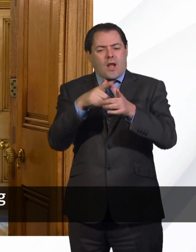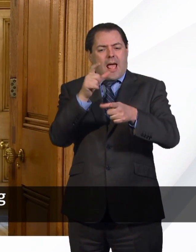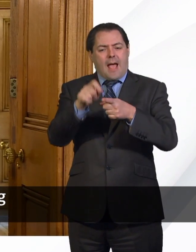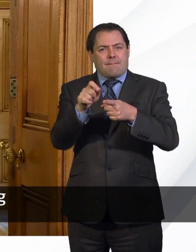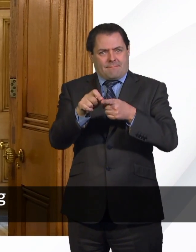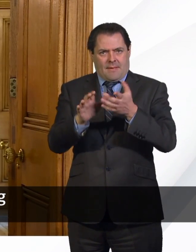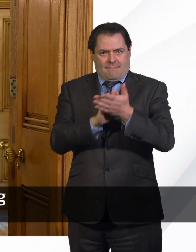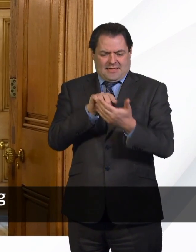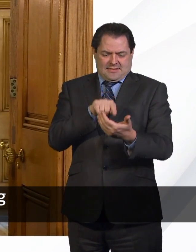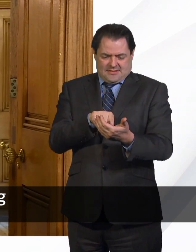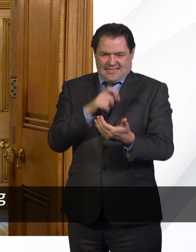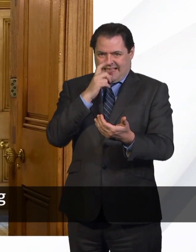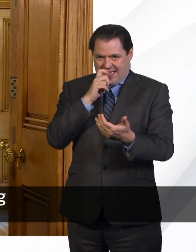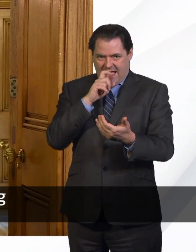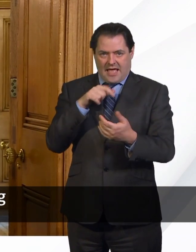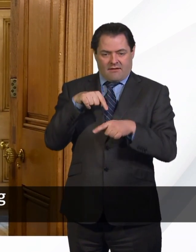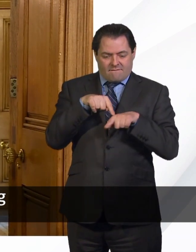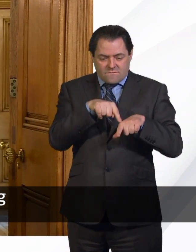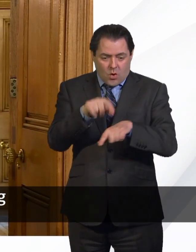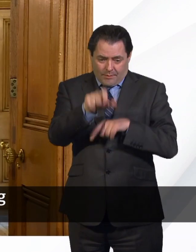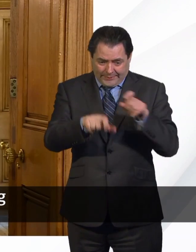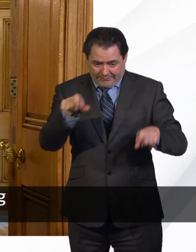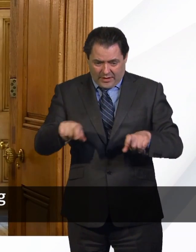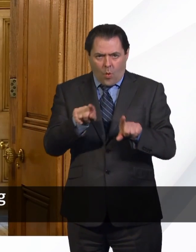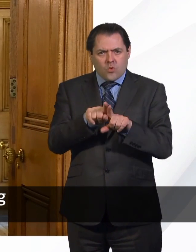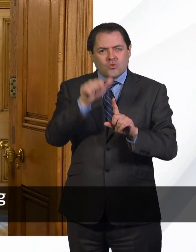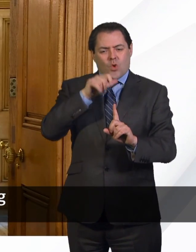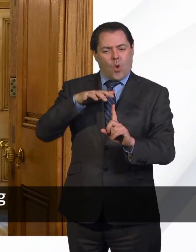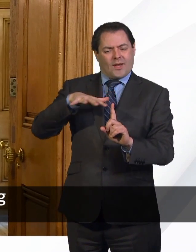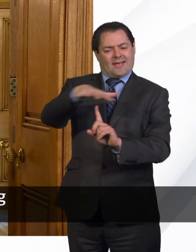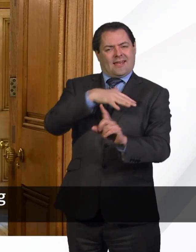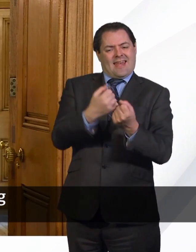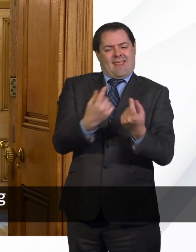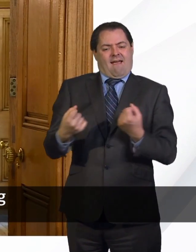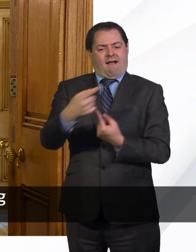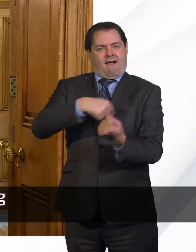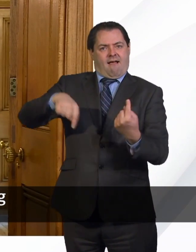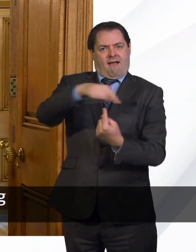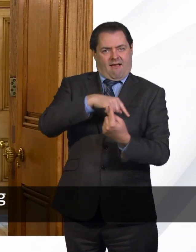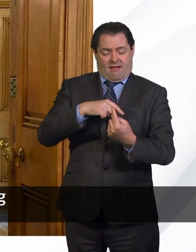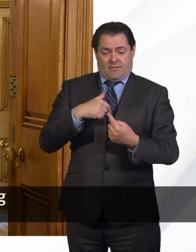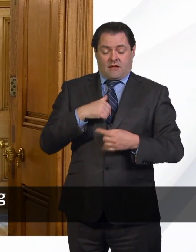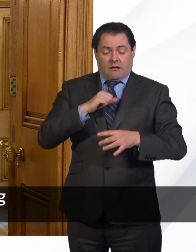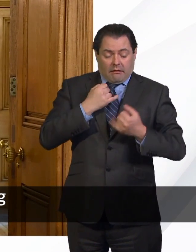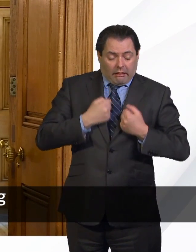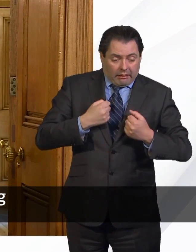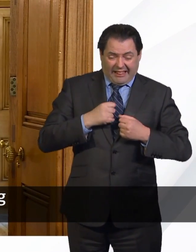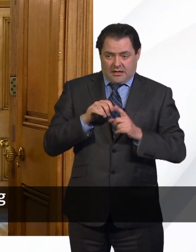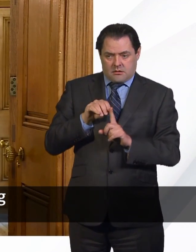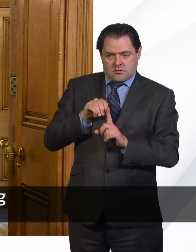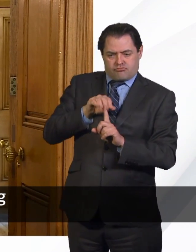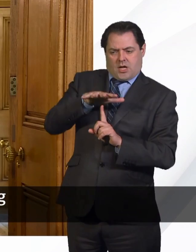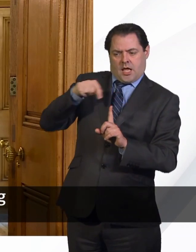Trace on the mass scale that we need across the country. The app, which takes full consideration of privacy and